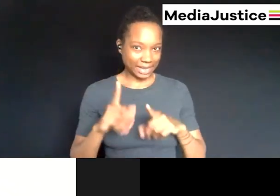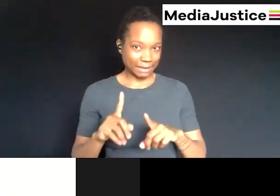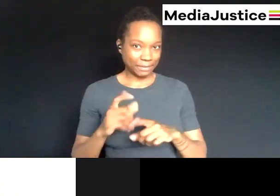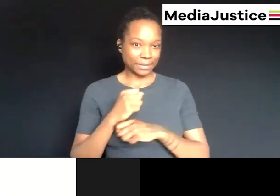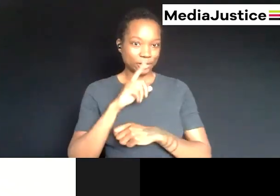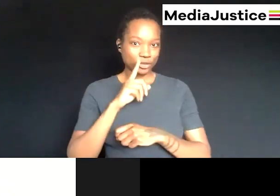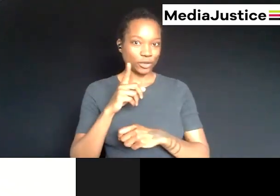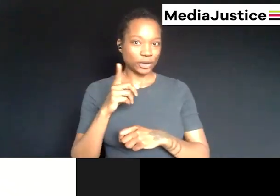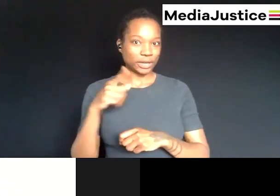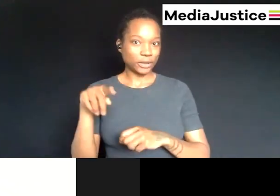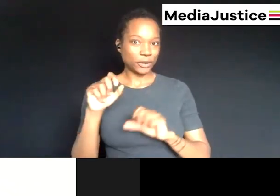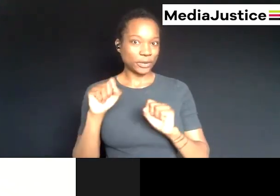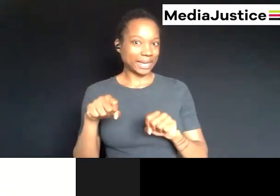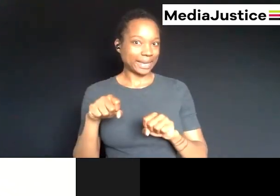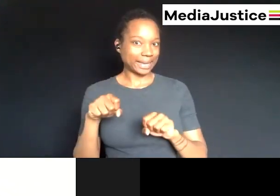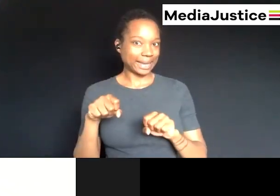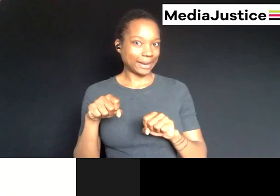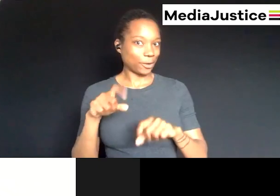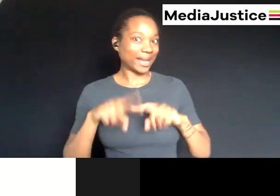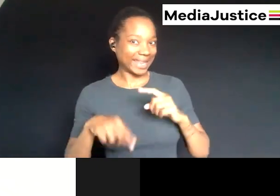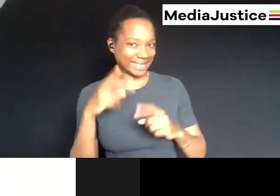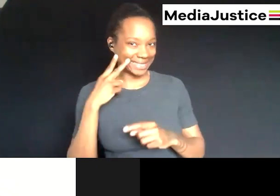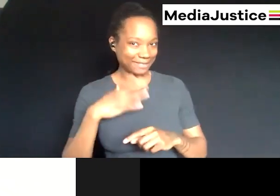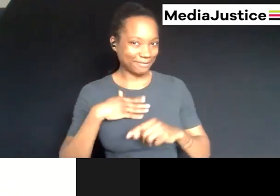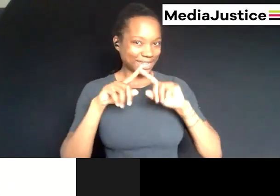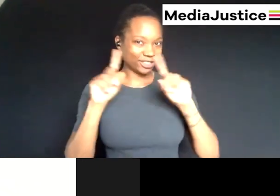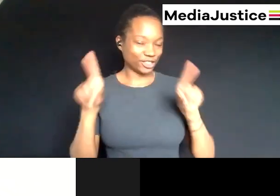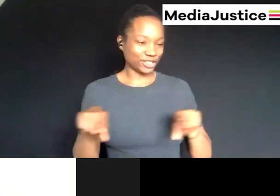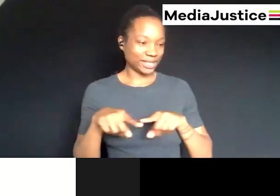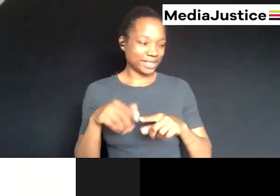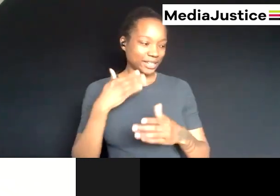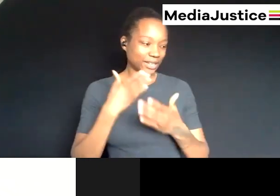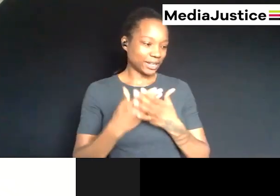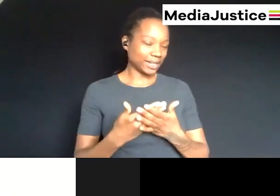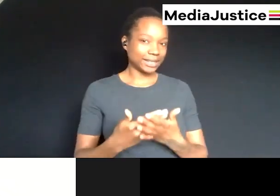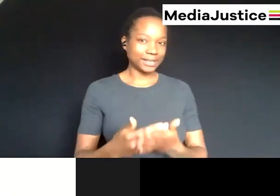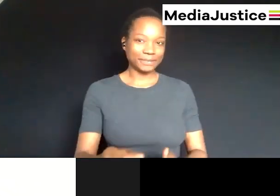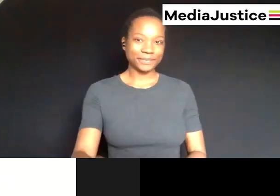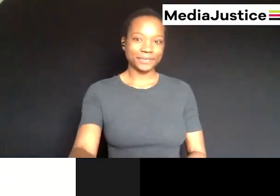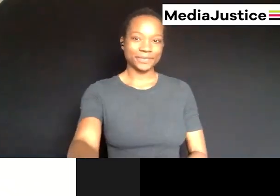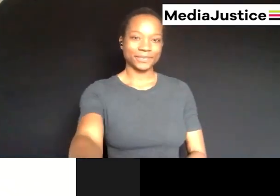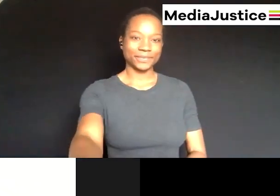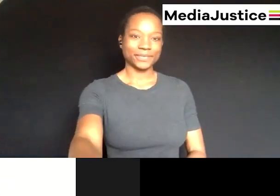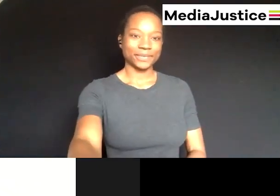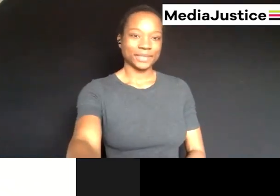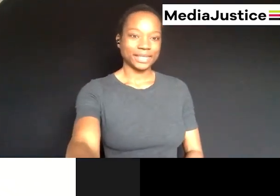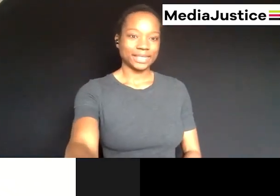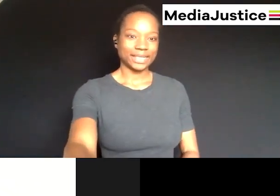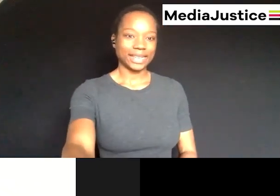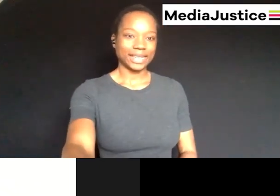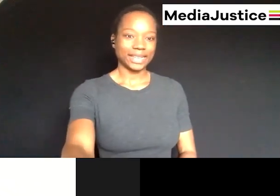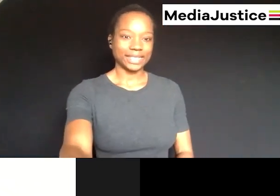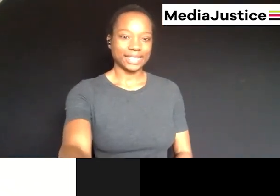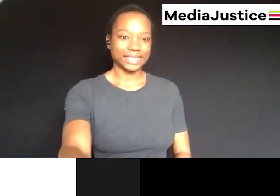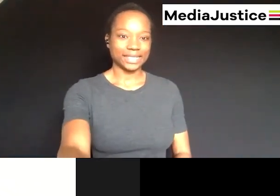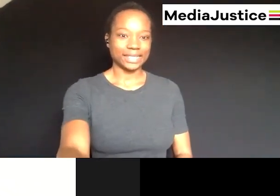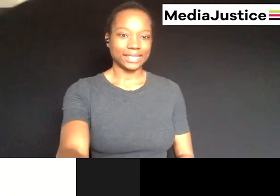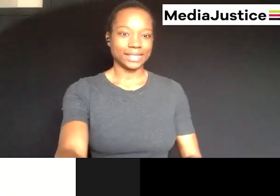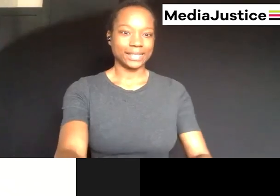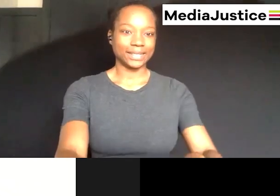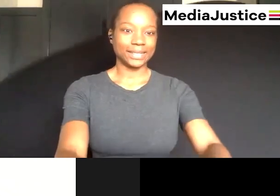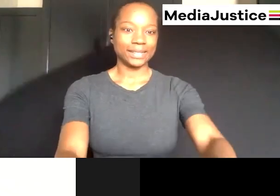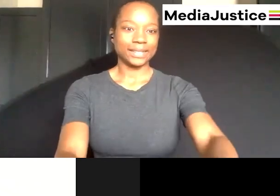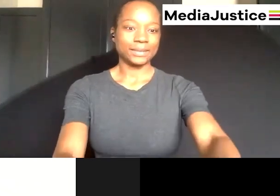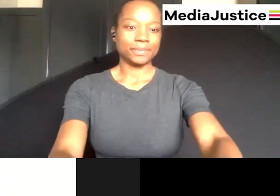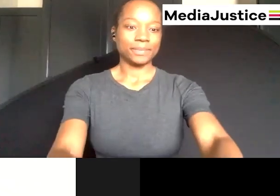see the screen. Okay, good. Good, good, good. And we've got one more to go. And let's dive